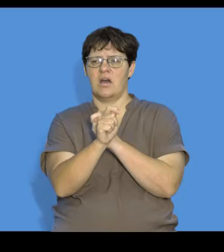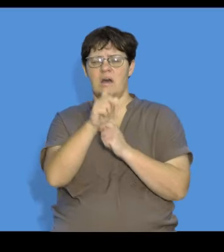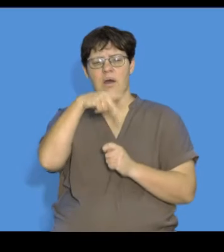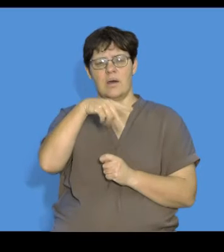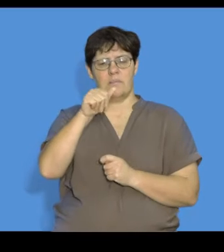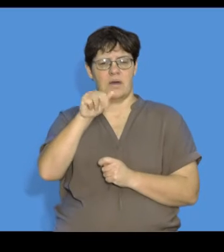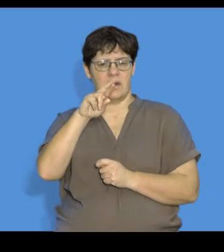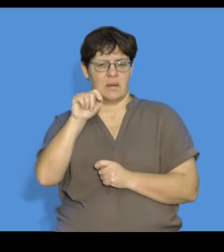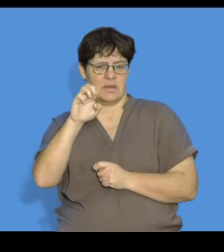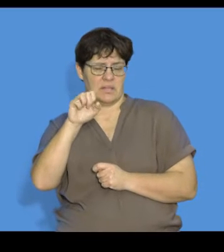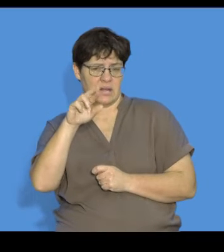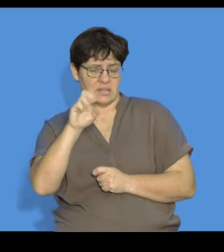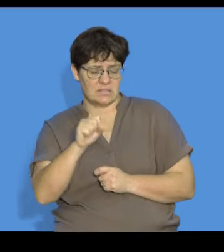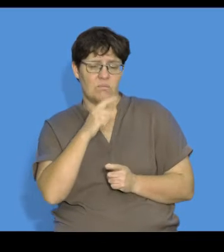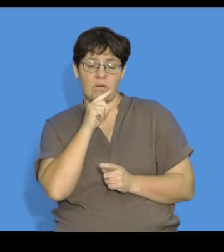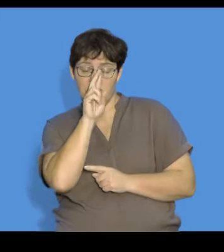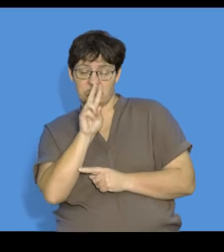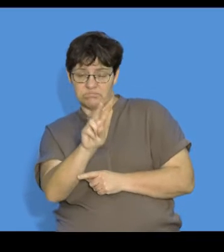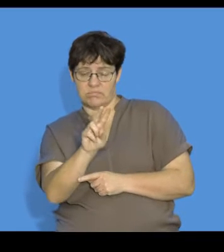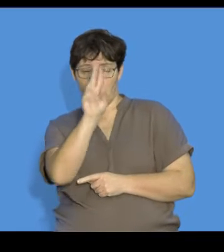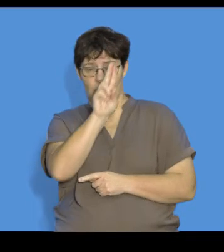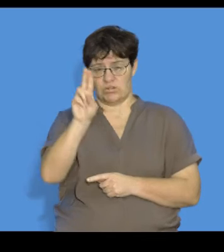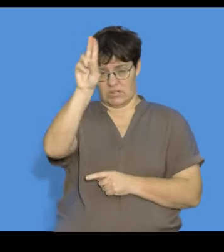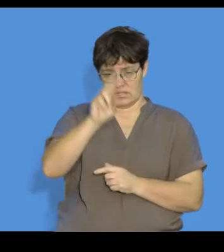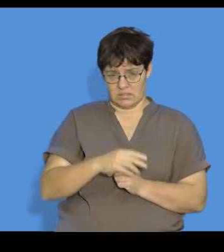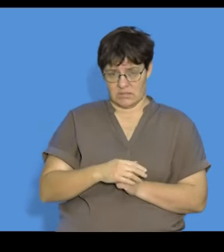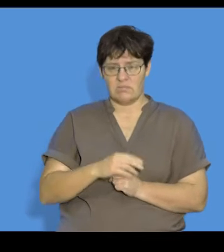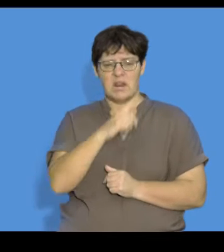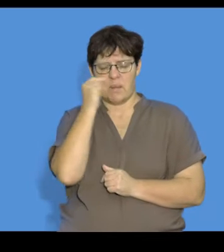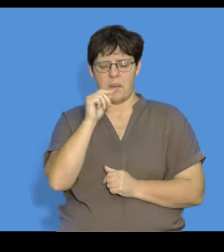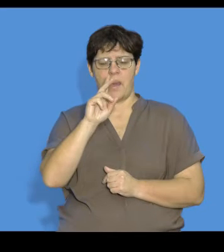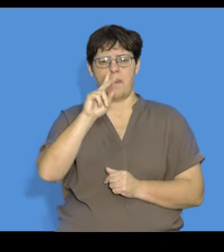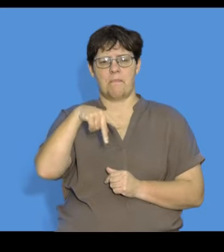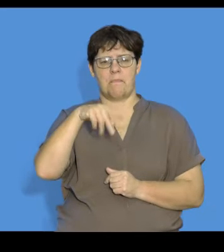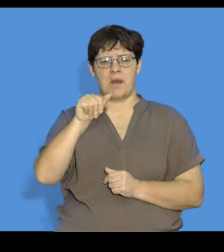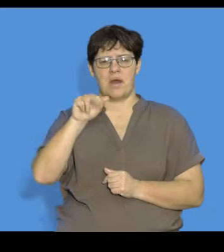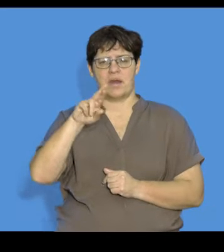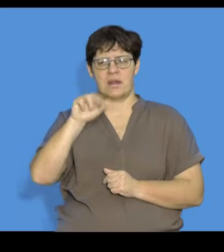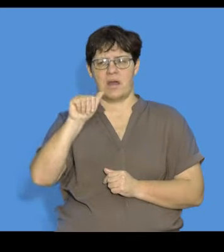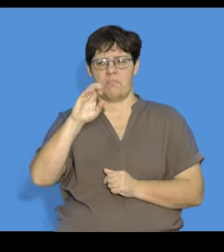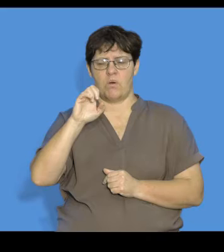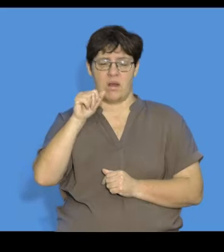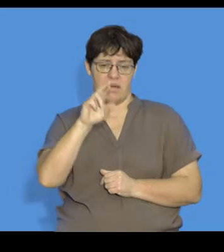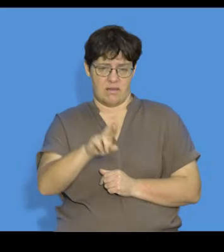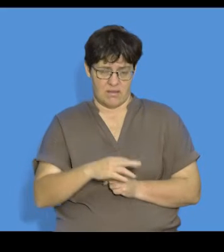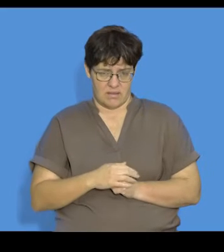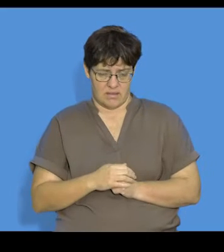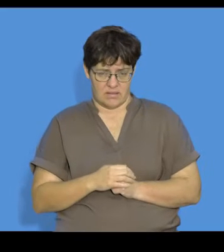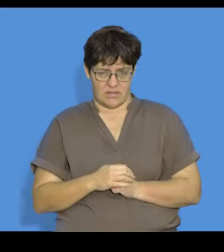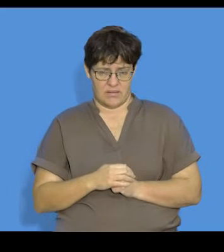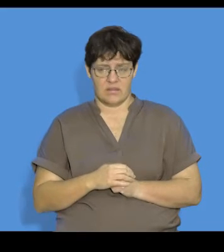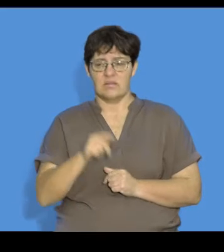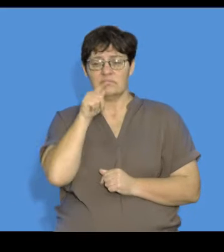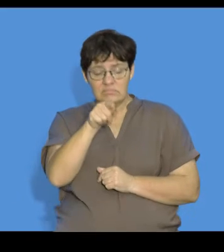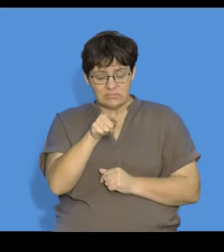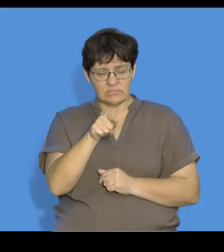the quadratic function, which is normally called a parabola. So remember that a quadratic function is